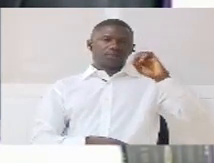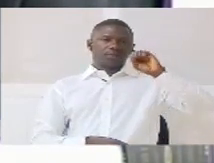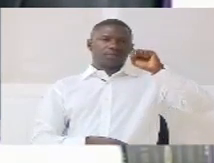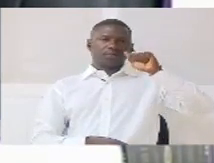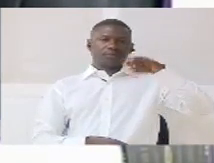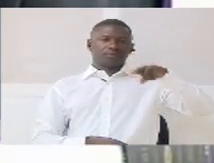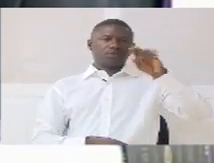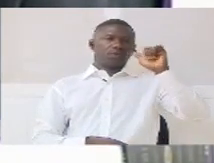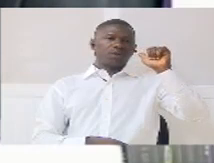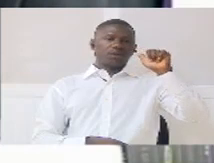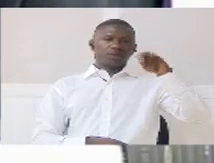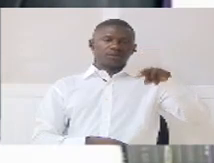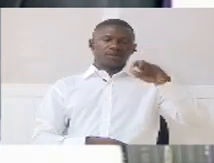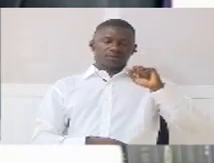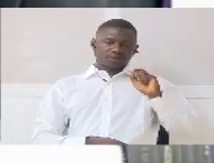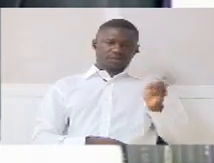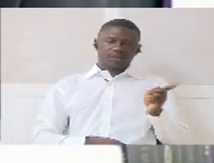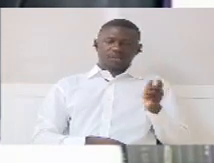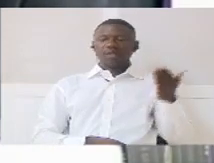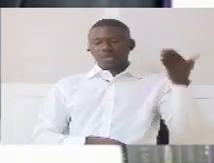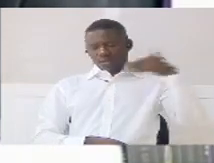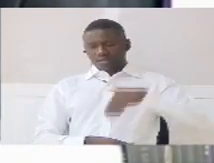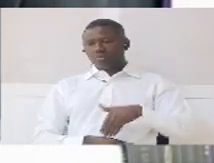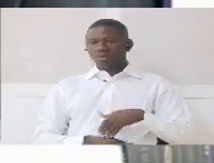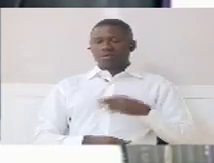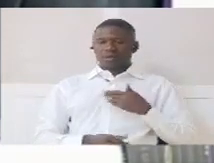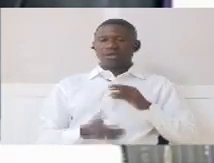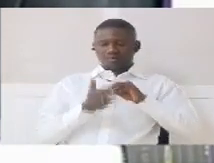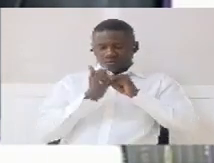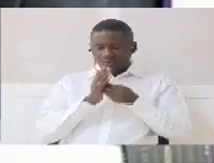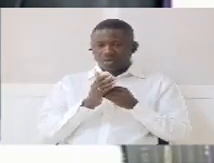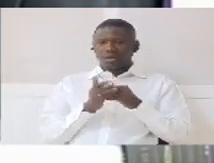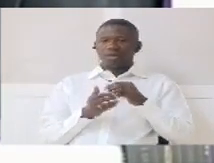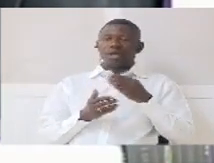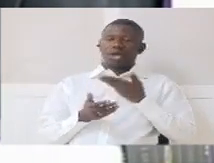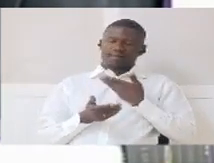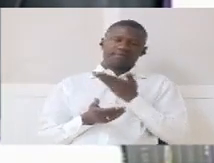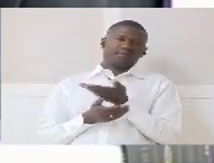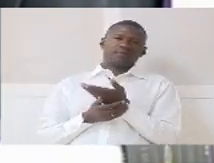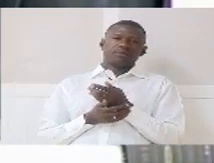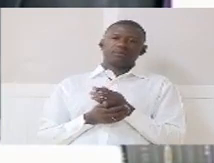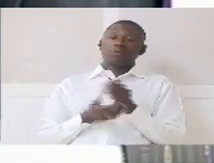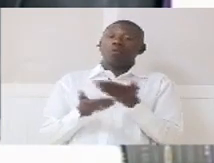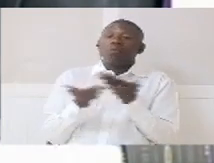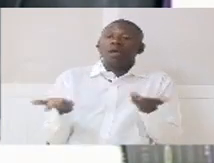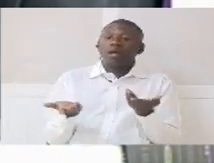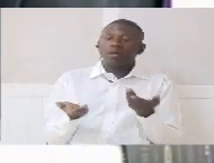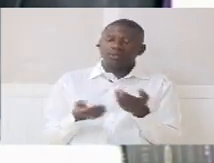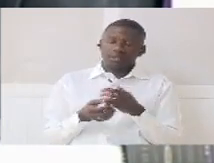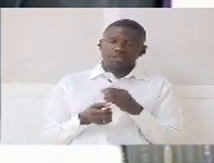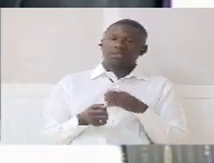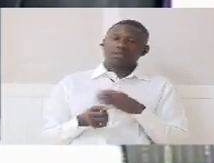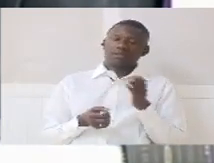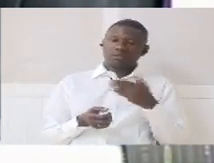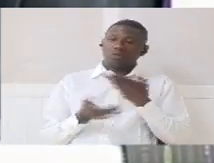came with cannabis, and he was apprehended. I said to him, where is him? And they said, where is he?